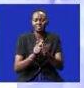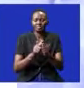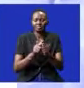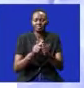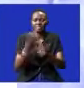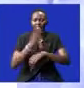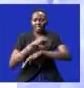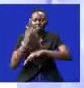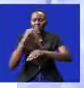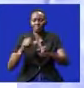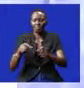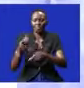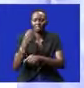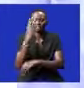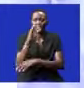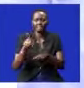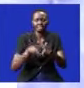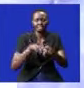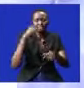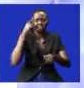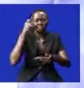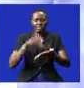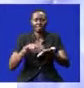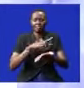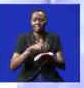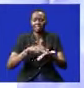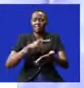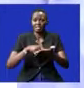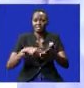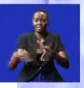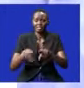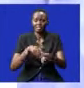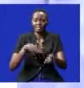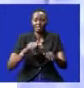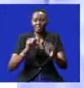trees, please think of this region as a place also